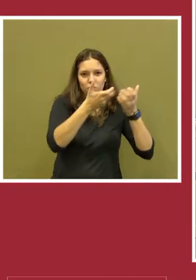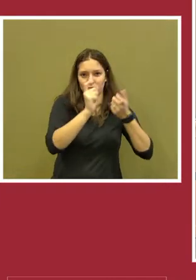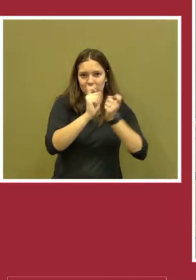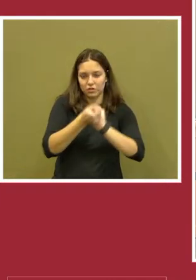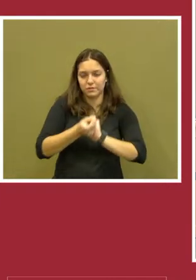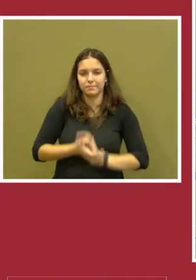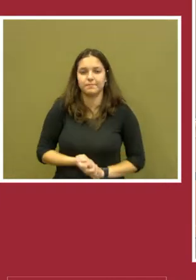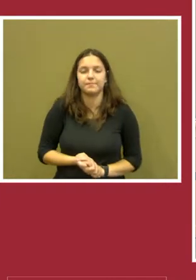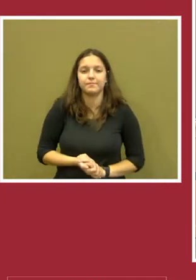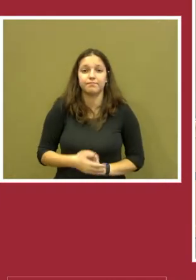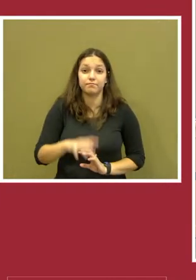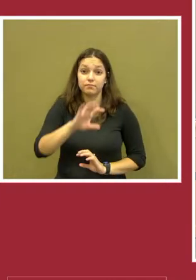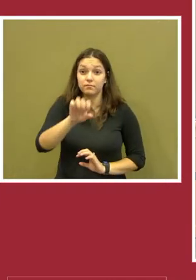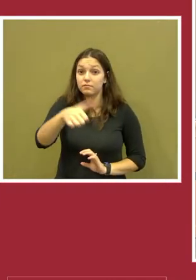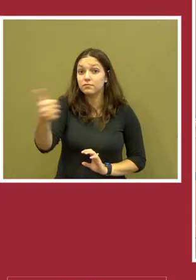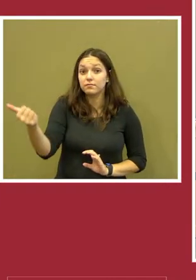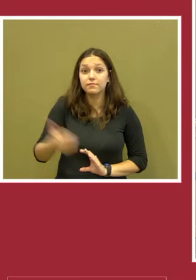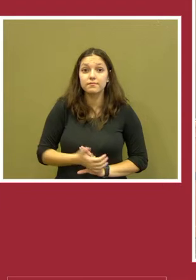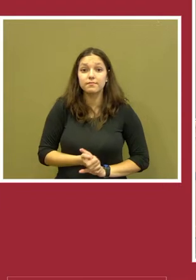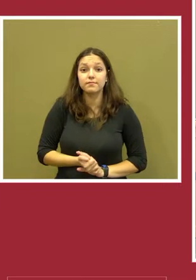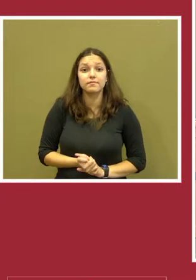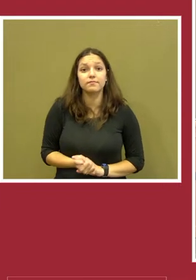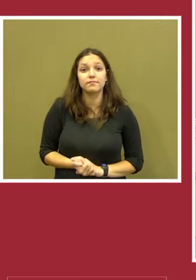Anything else?